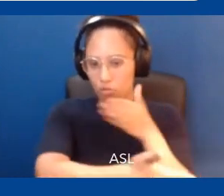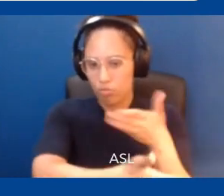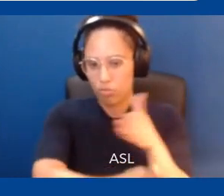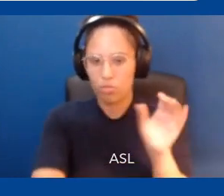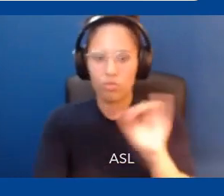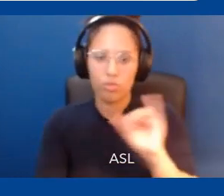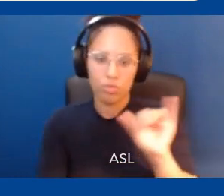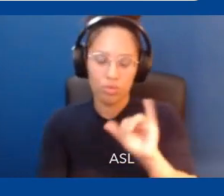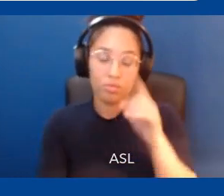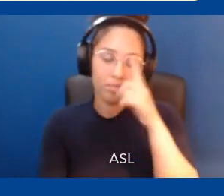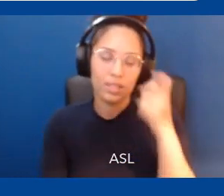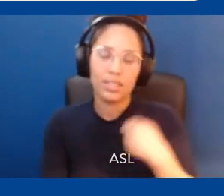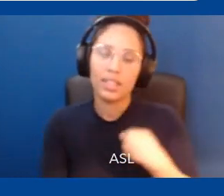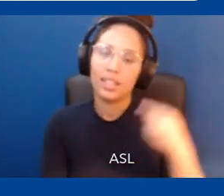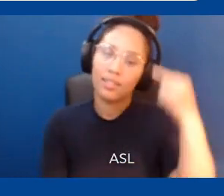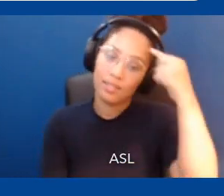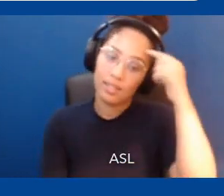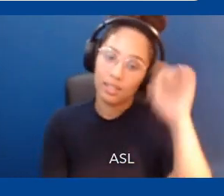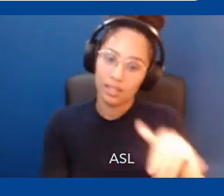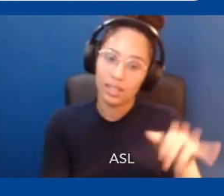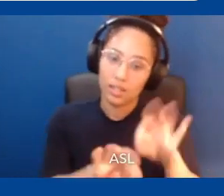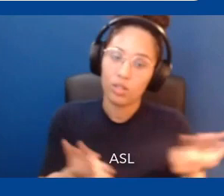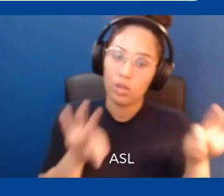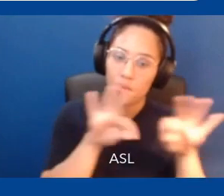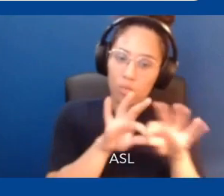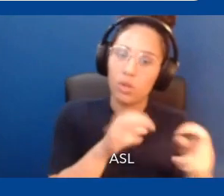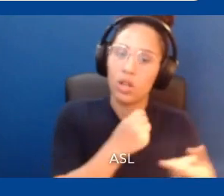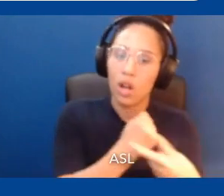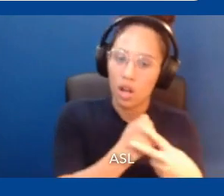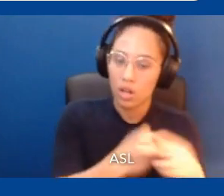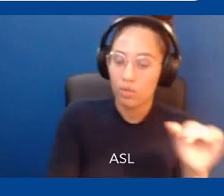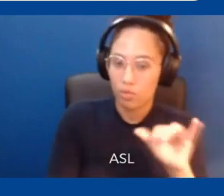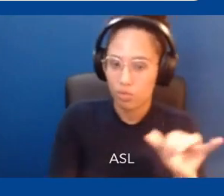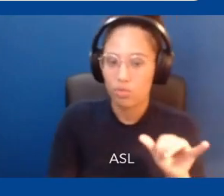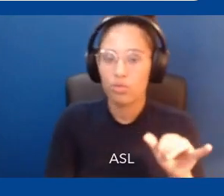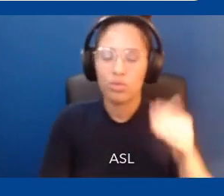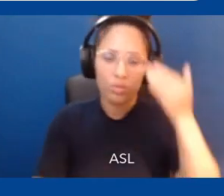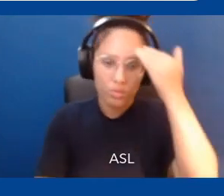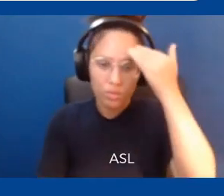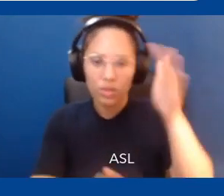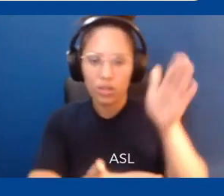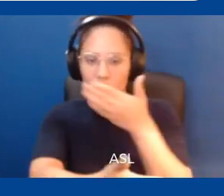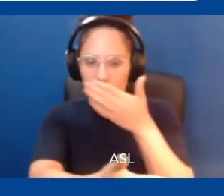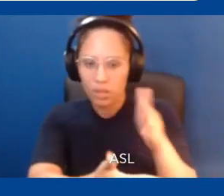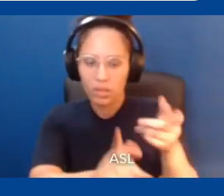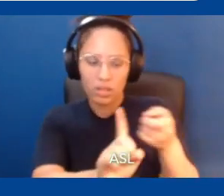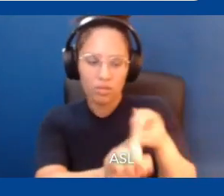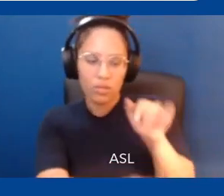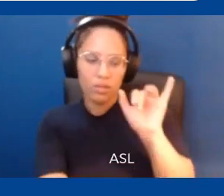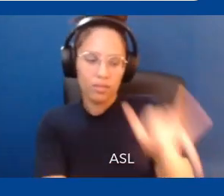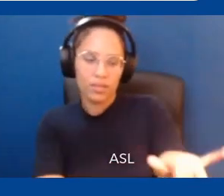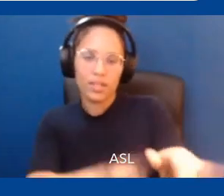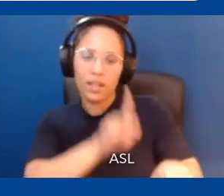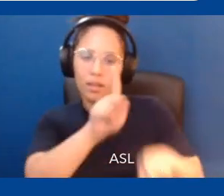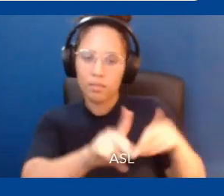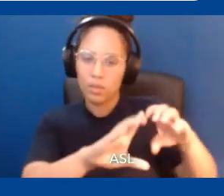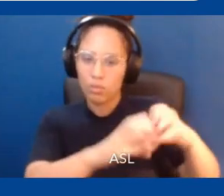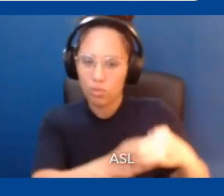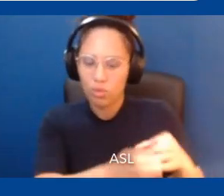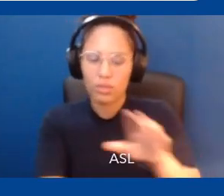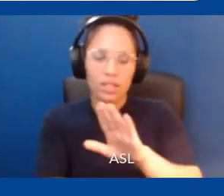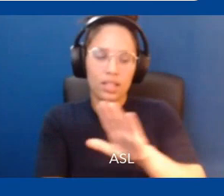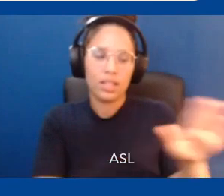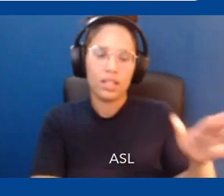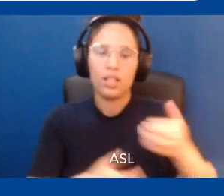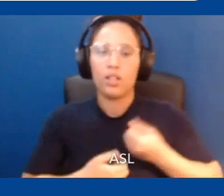also an important archive in itself, like the music of these people and the expression that they have in